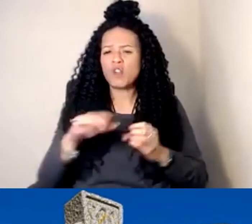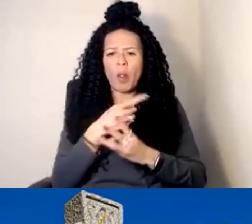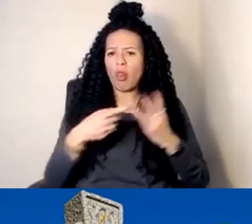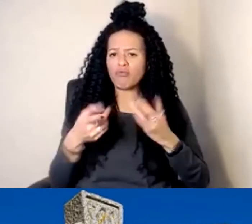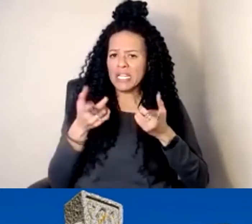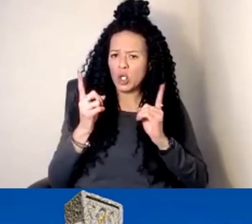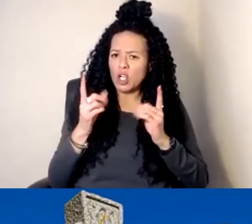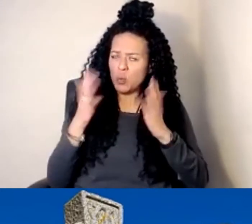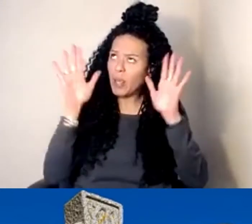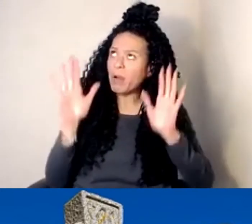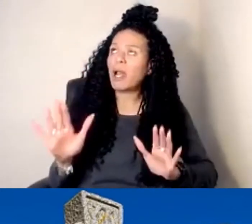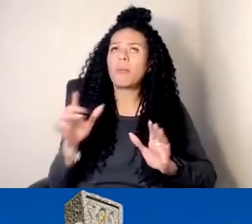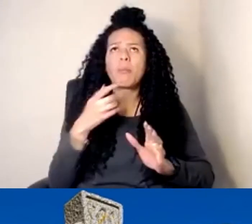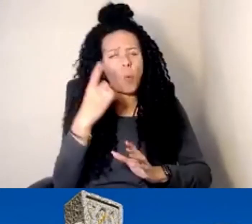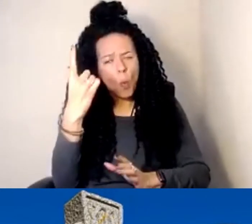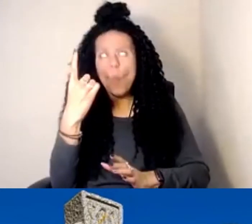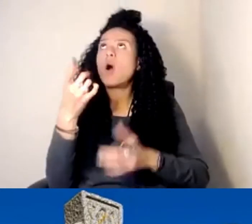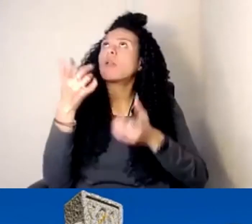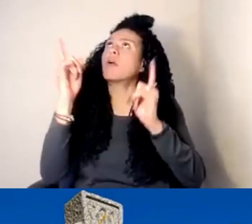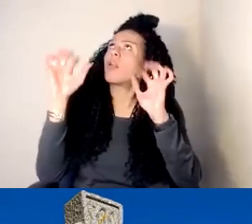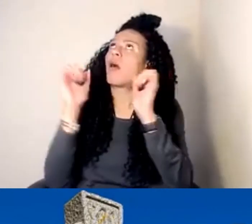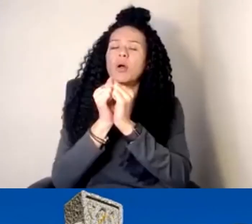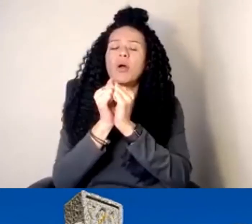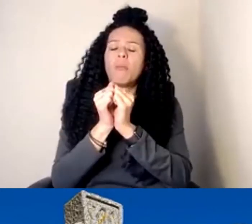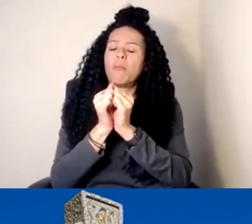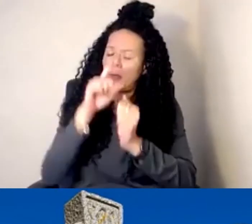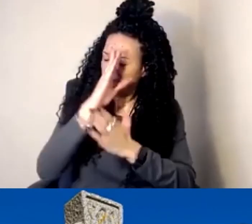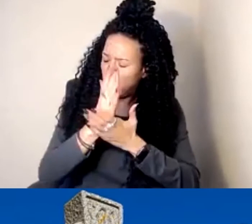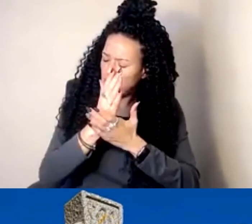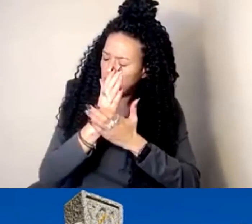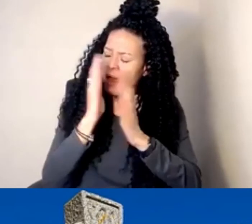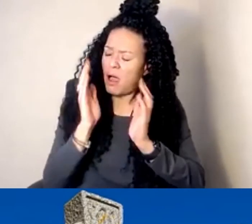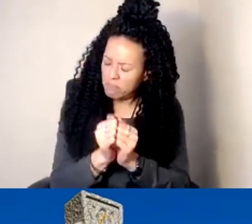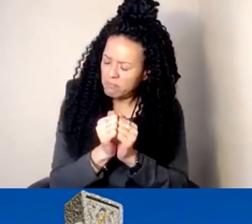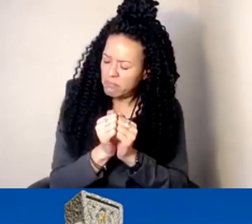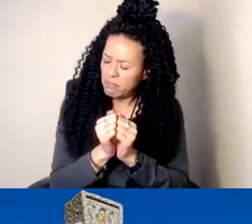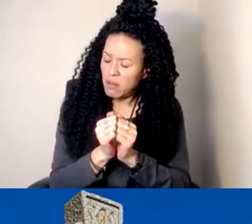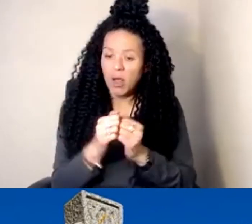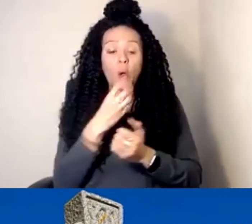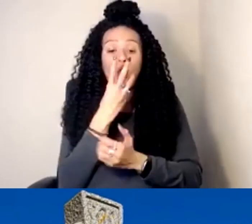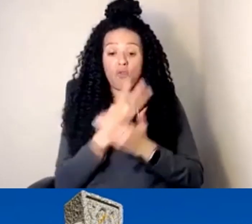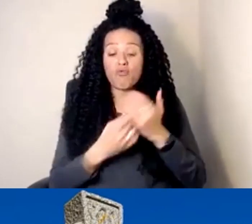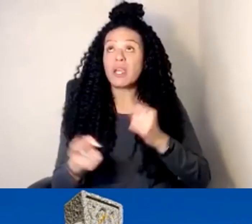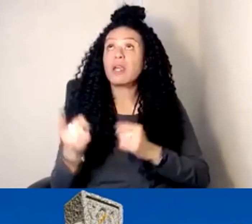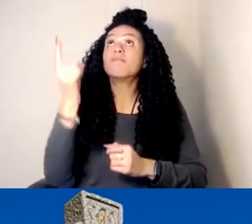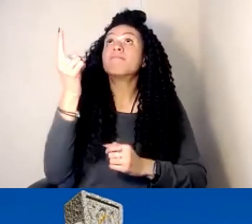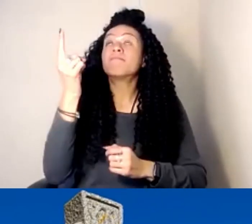proclaim, but one God only we affirm, by faith's integrity, in three persons exceeding